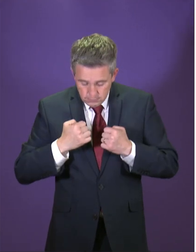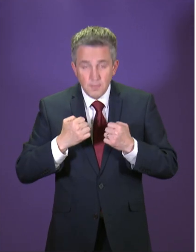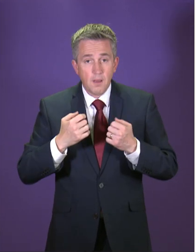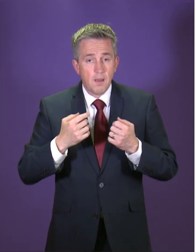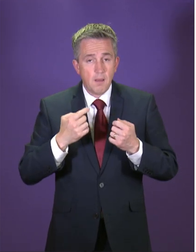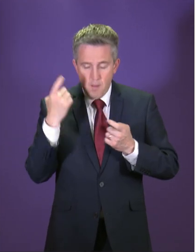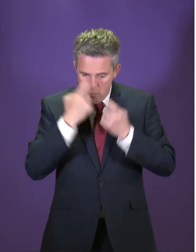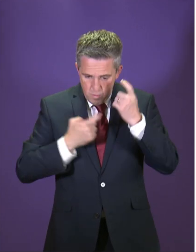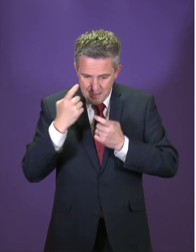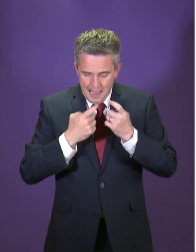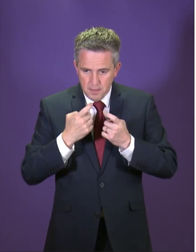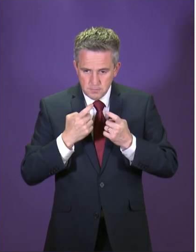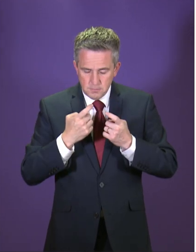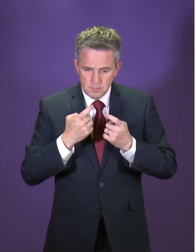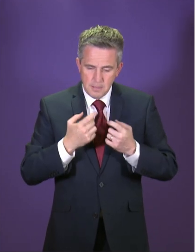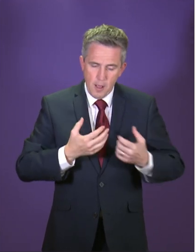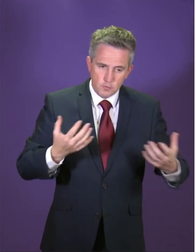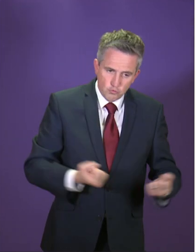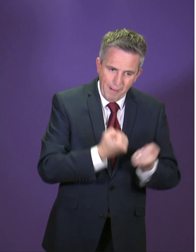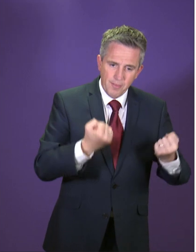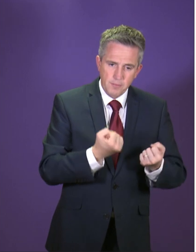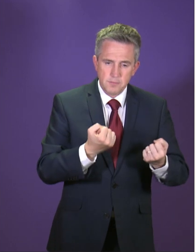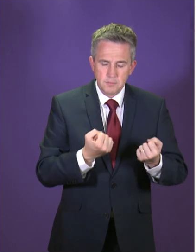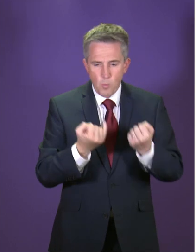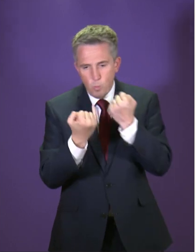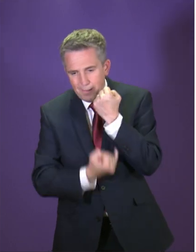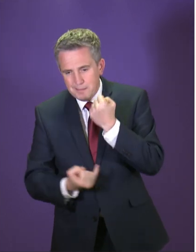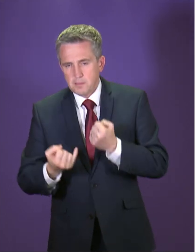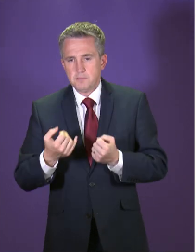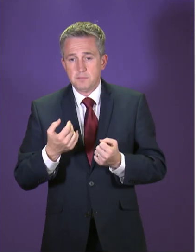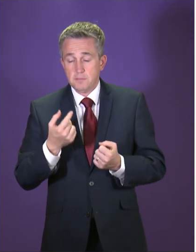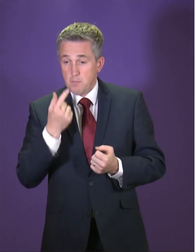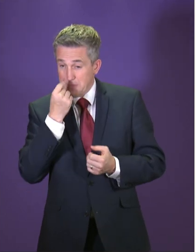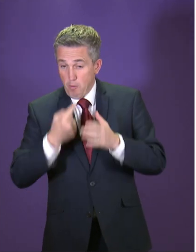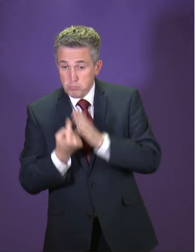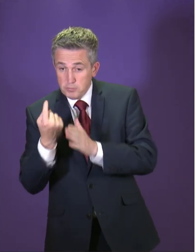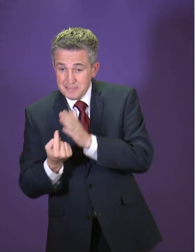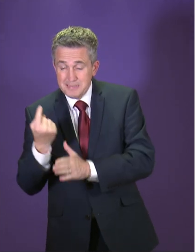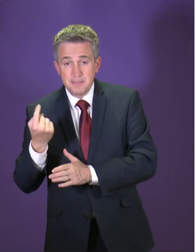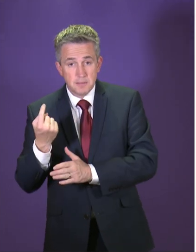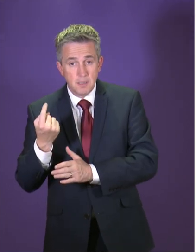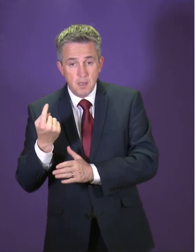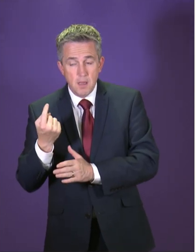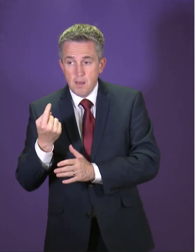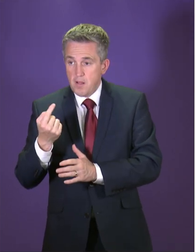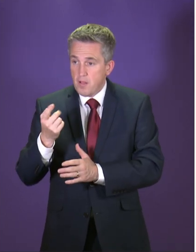to be our strength, our weaknesses, opportunities, and the threats,